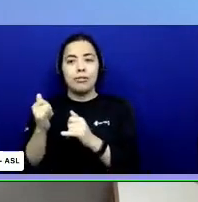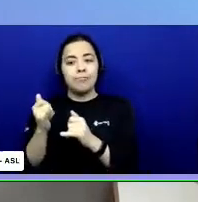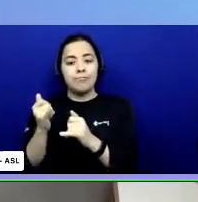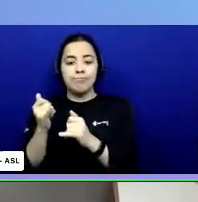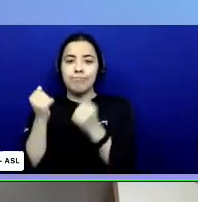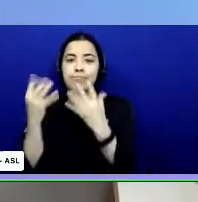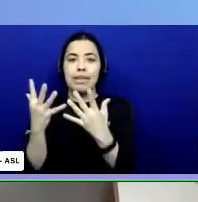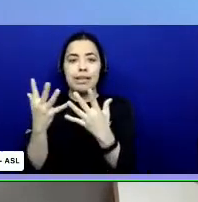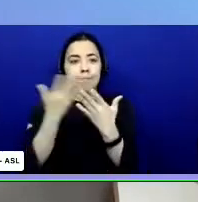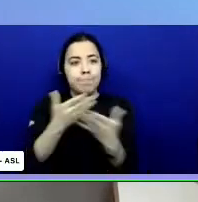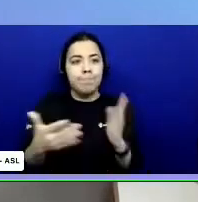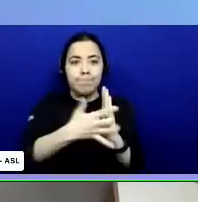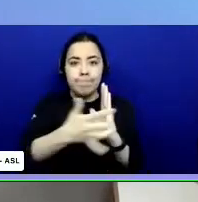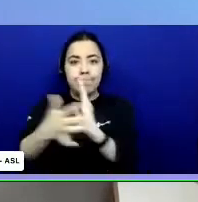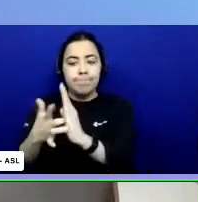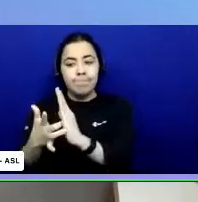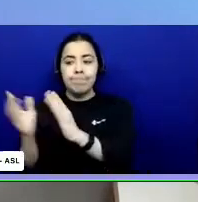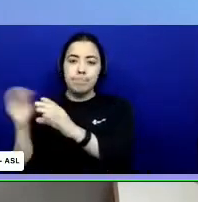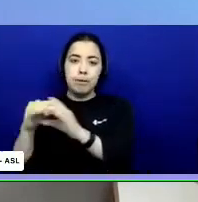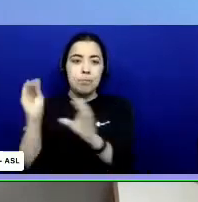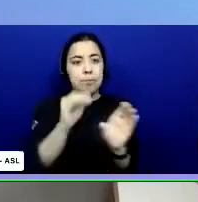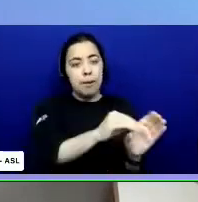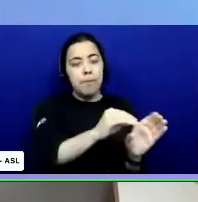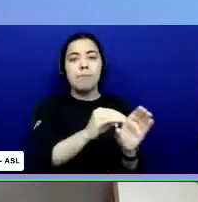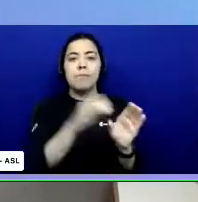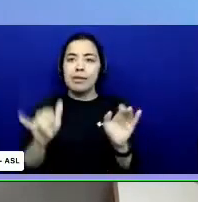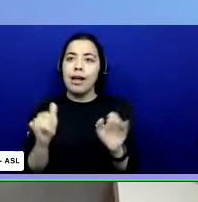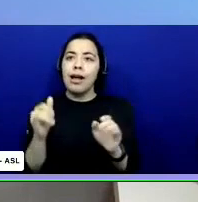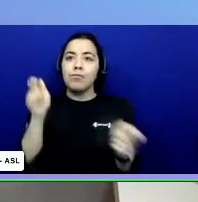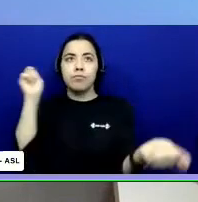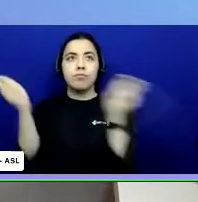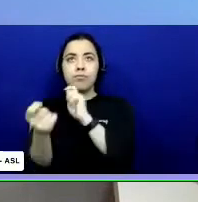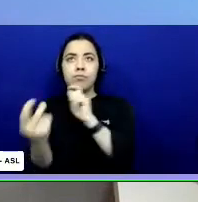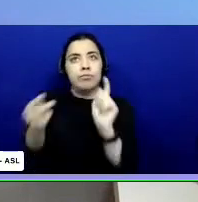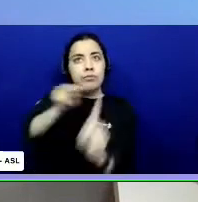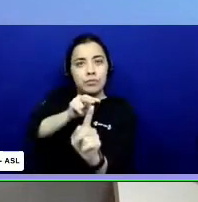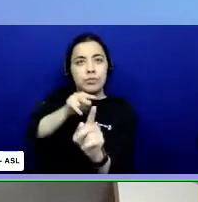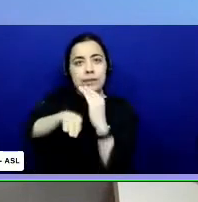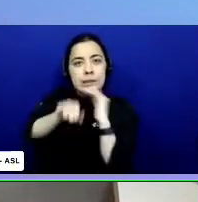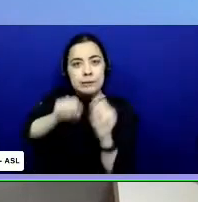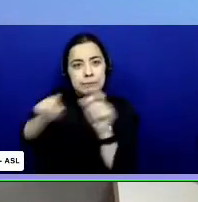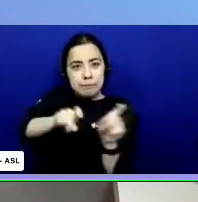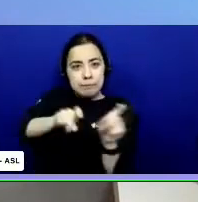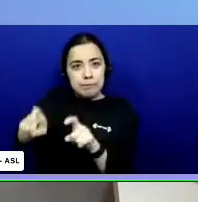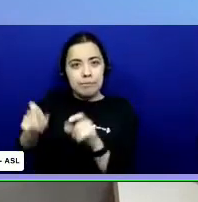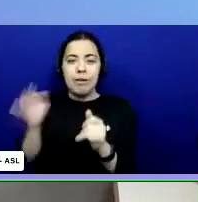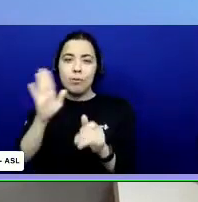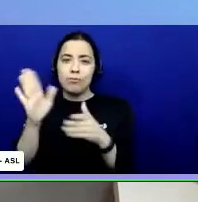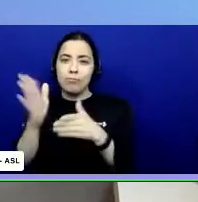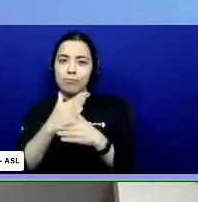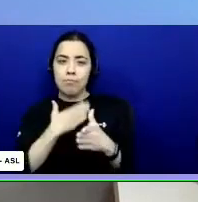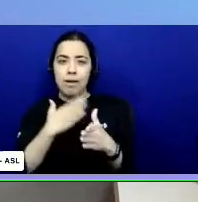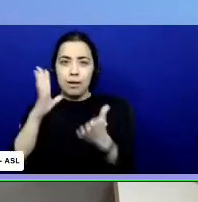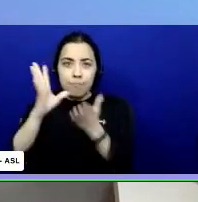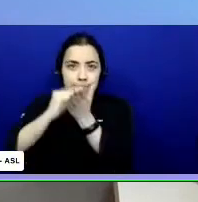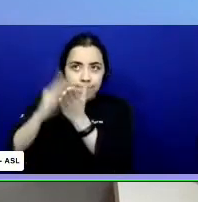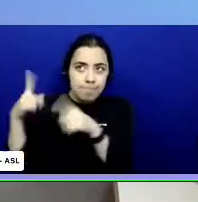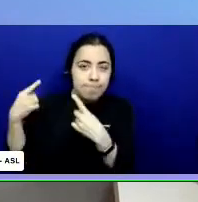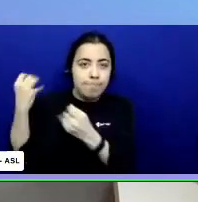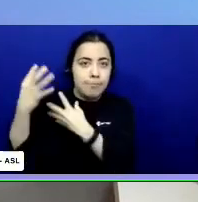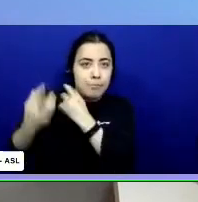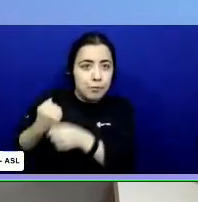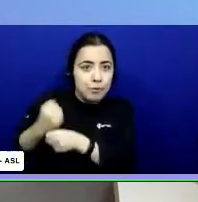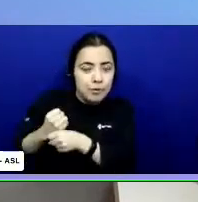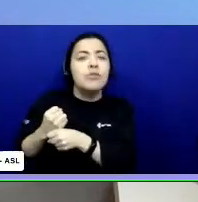of begun to transform the way that we're thinking about accessibility testing. So I'm going to share my insights over the years